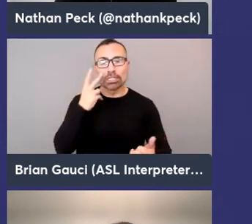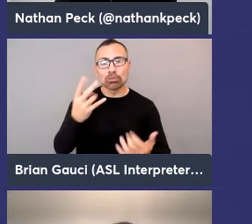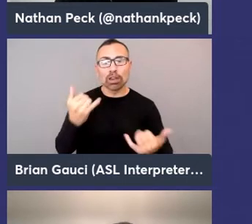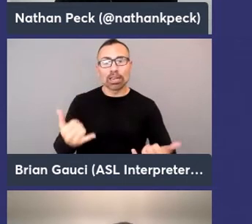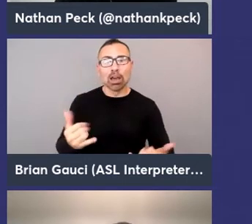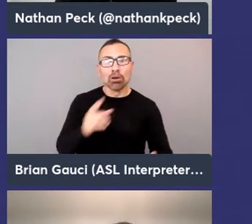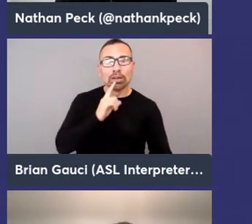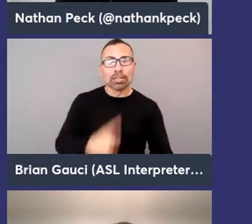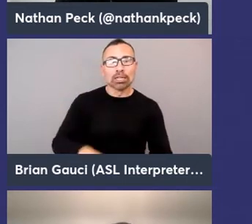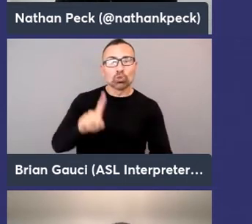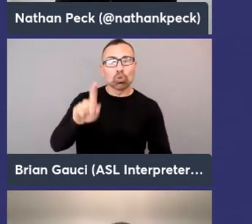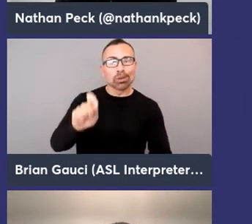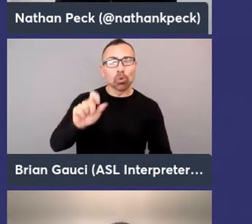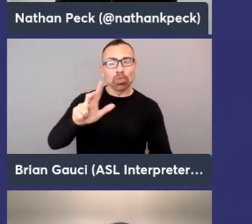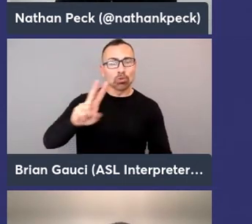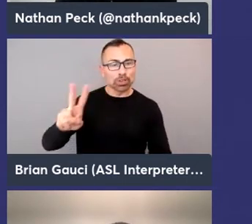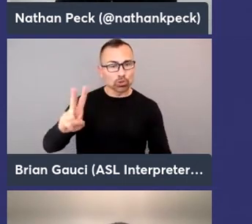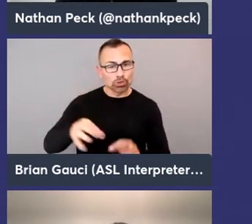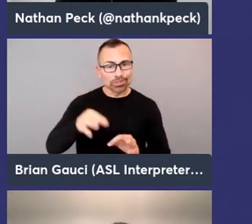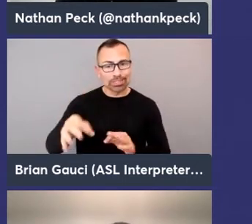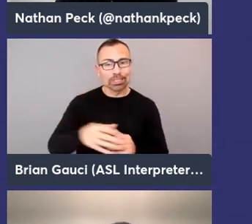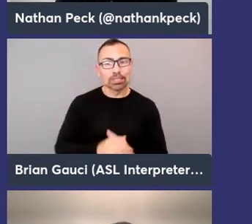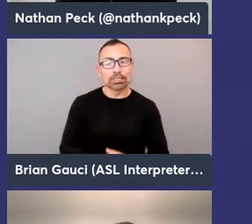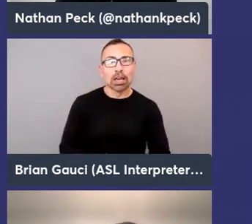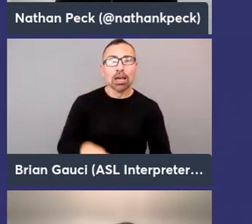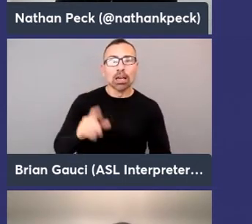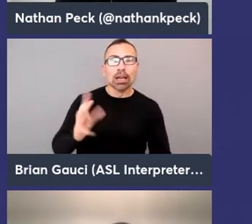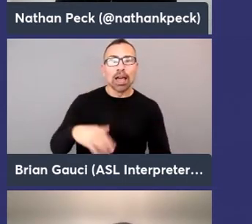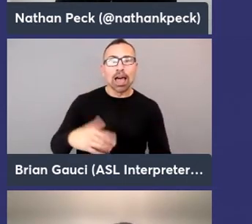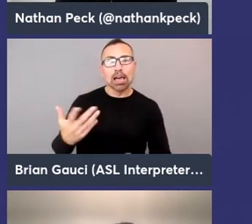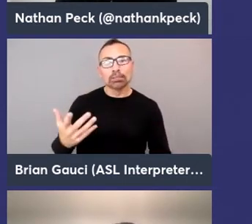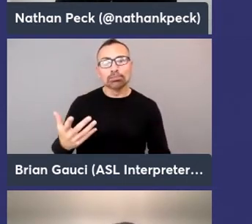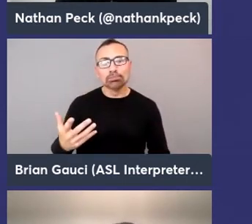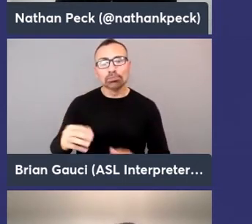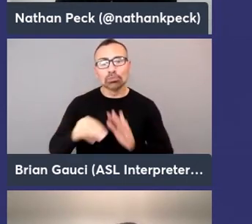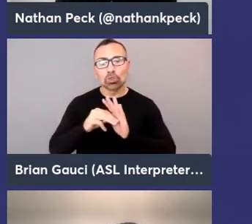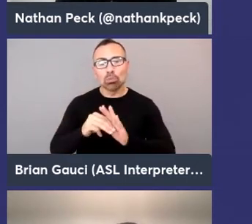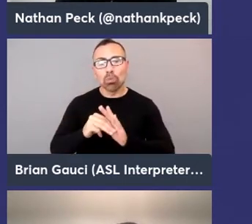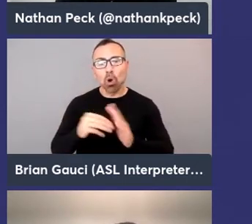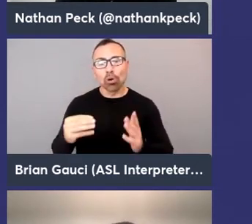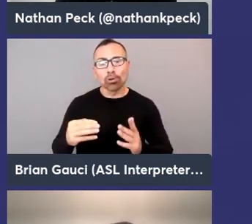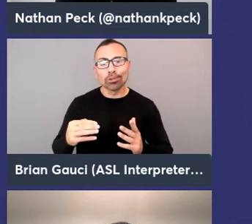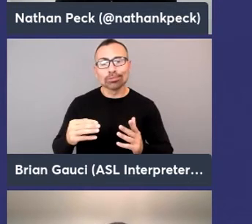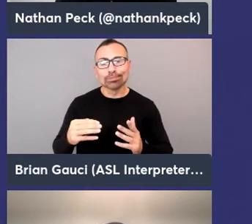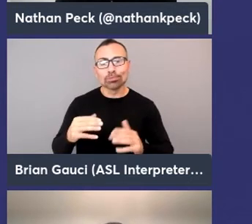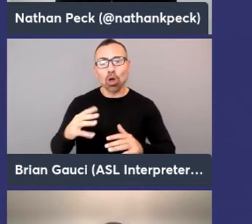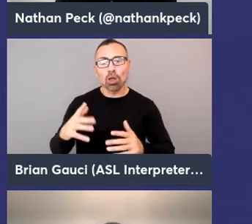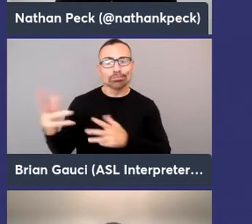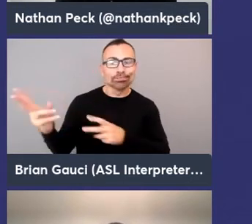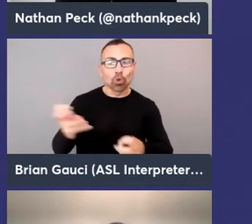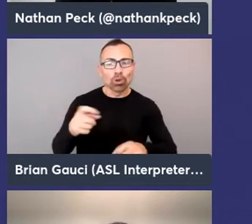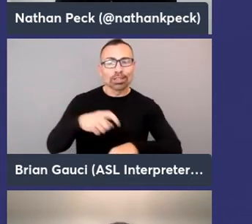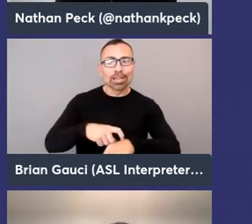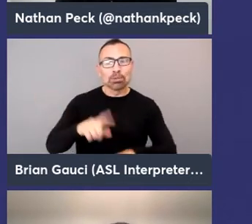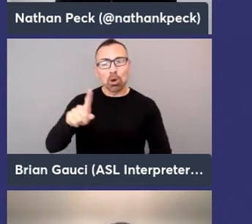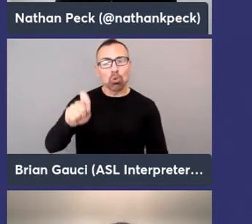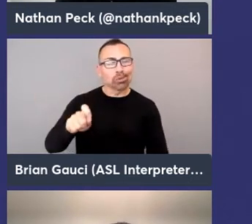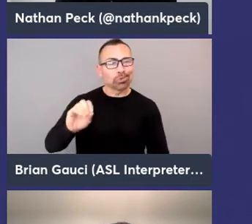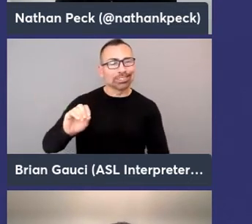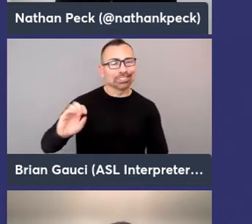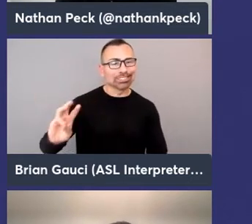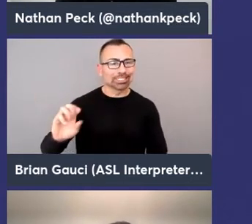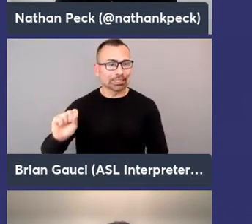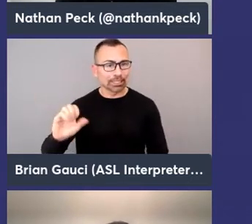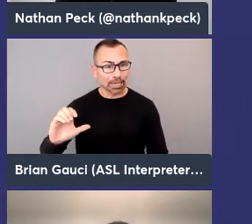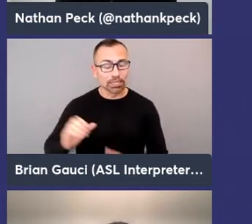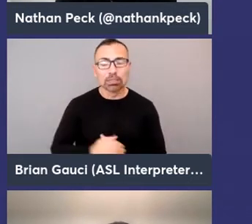overhead latency is around like 690 milliseconds and so on. So this gives you an idea about both the invocations and the instance level metrics.